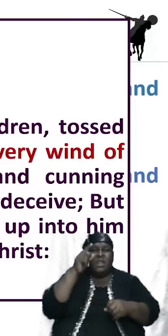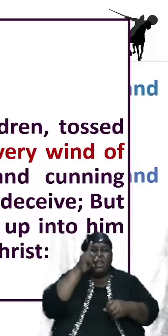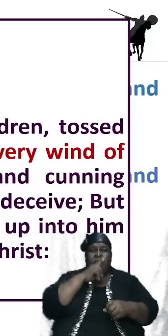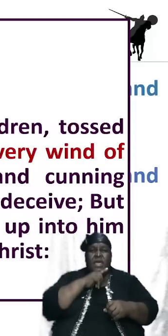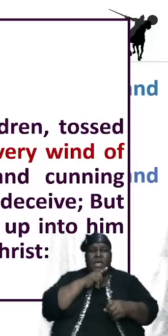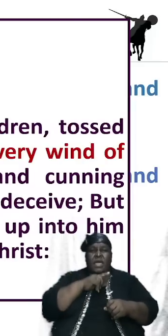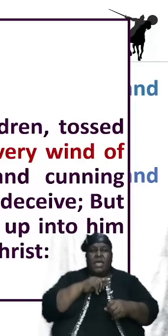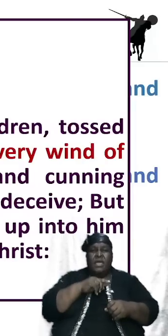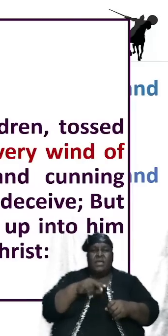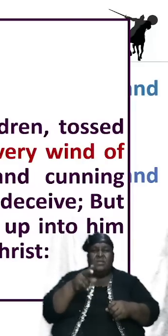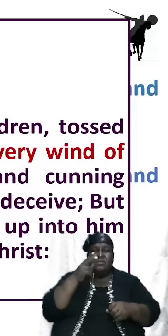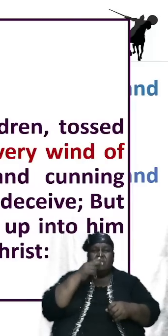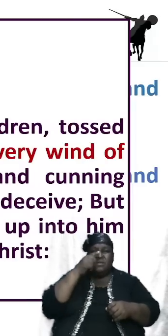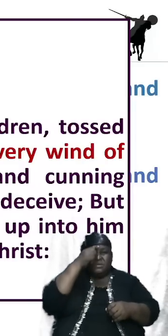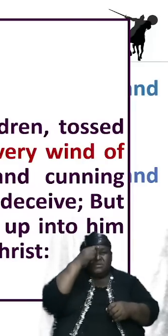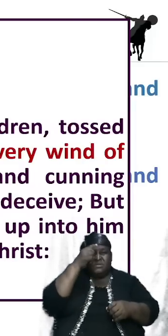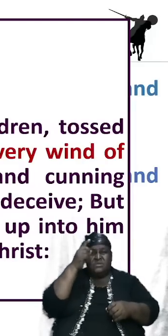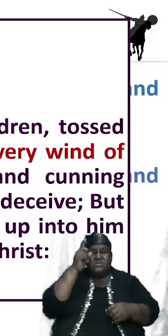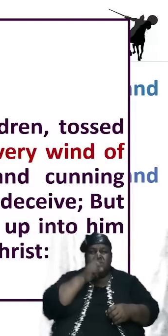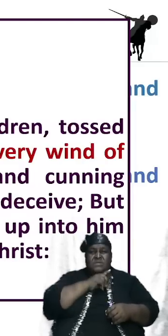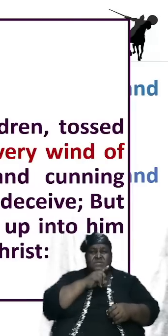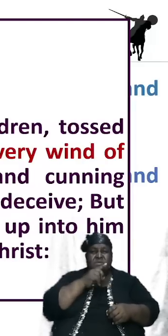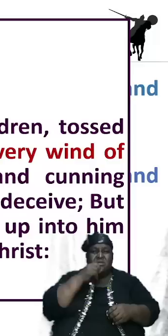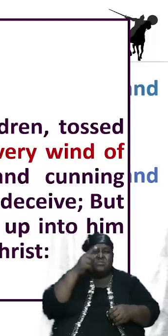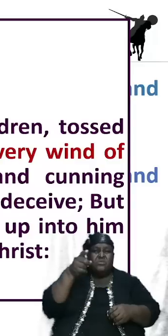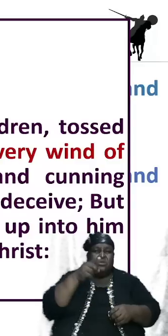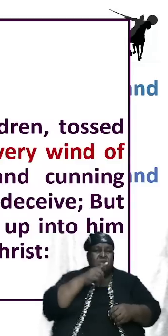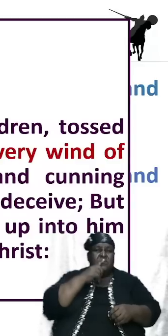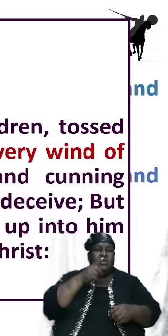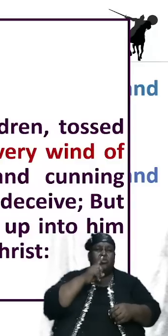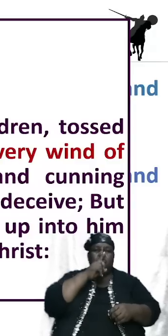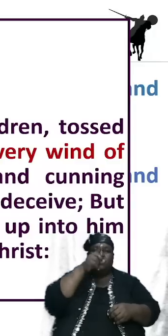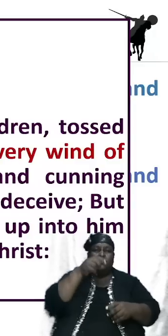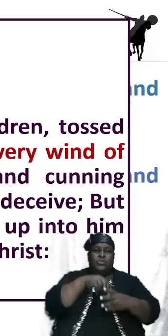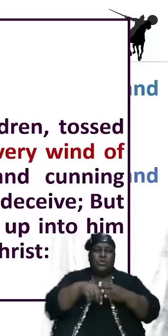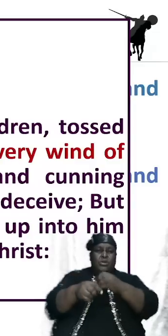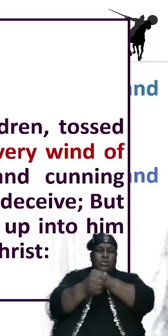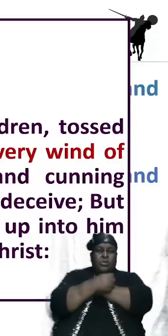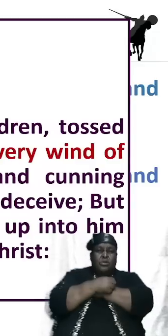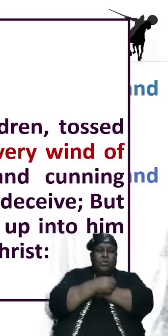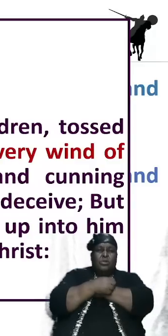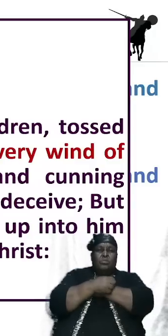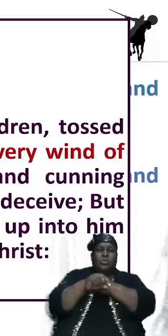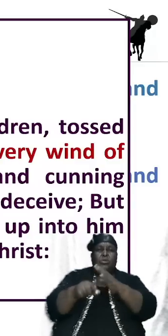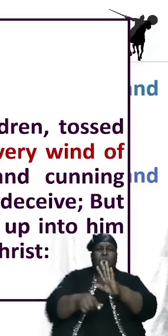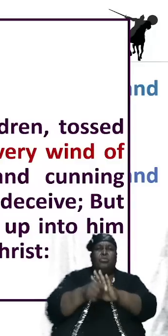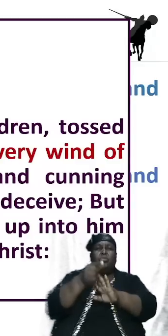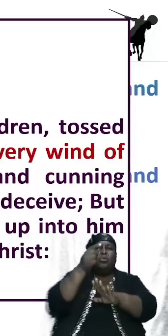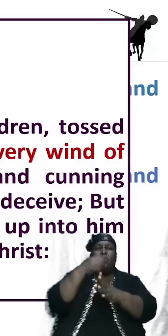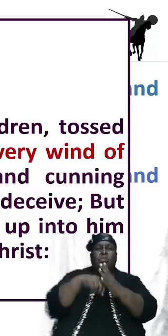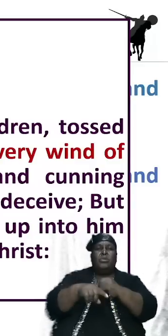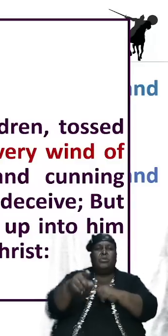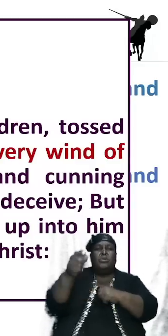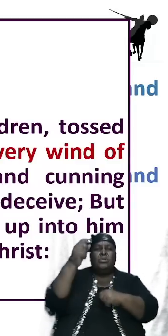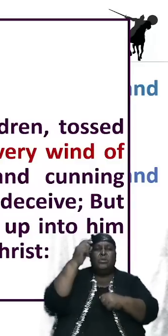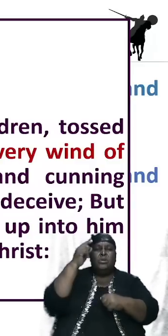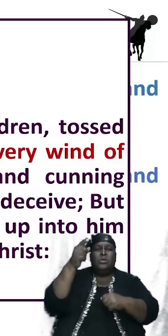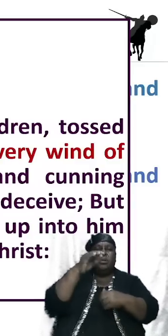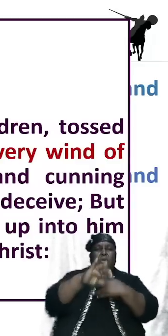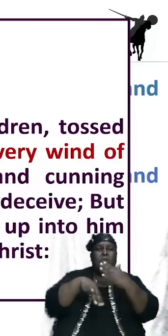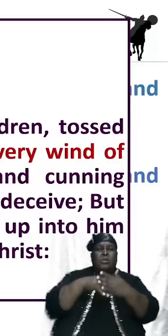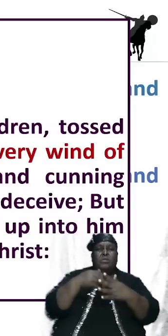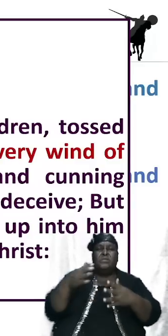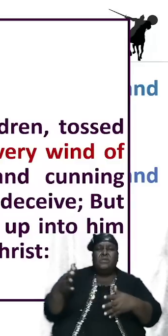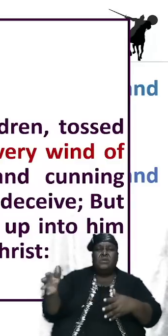wait to deceive, but speaking the truth in love, may grow up in Him in all things, which is the head, even Christ. But notice